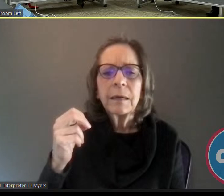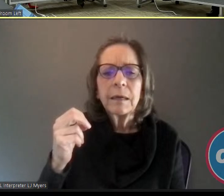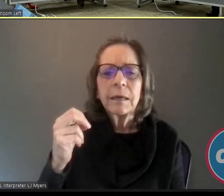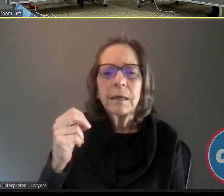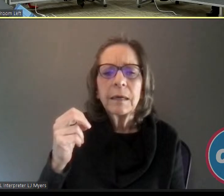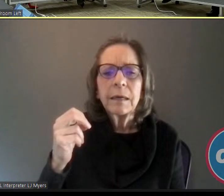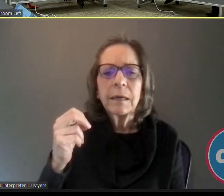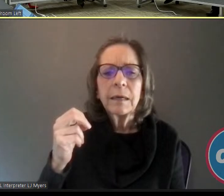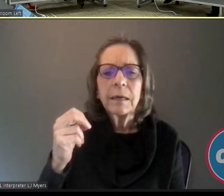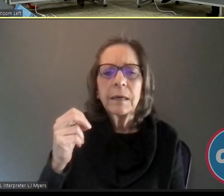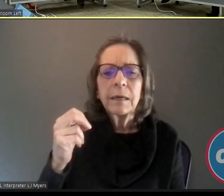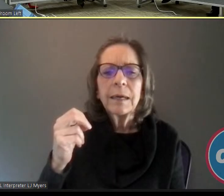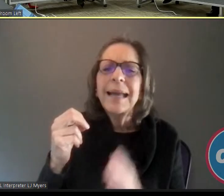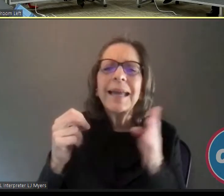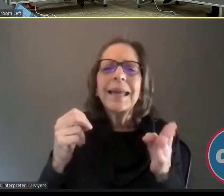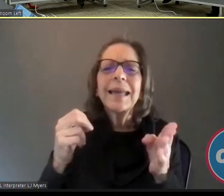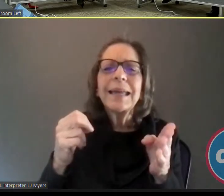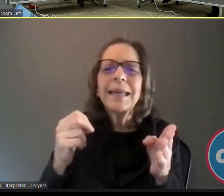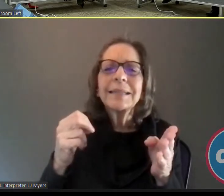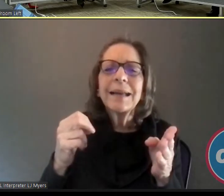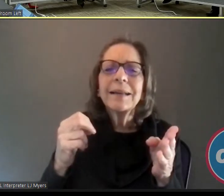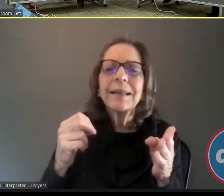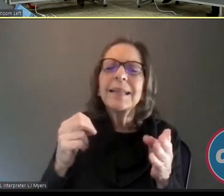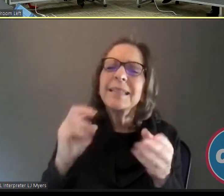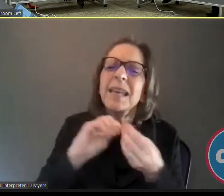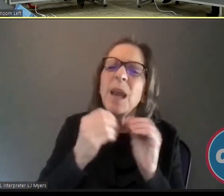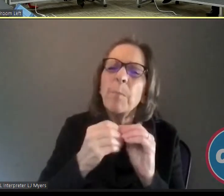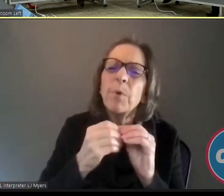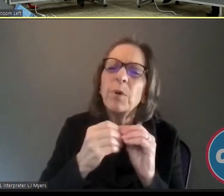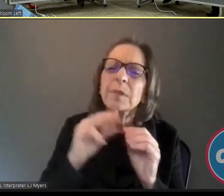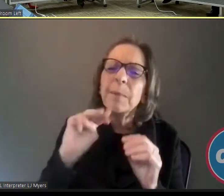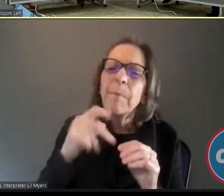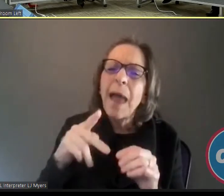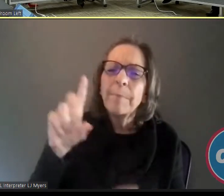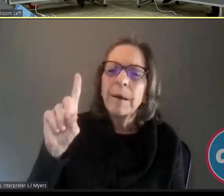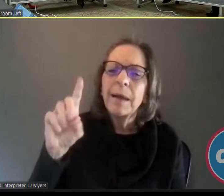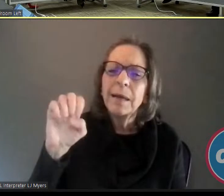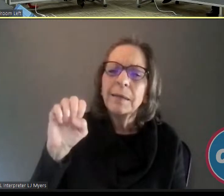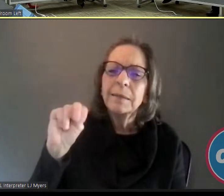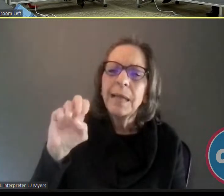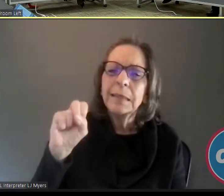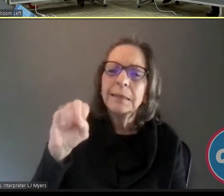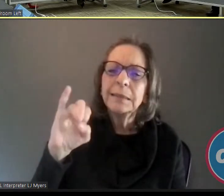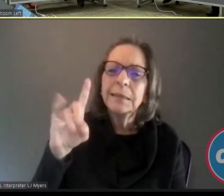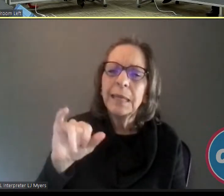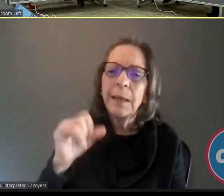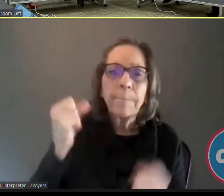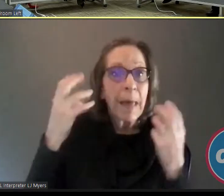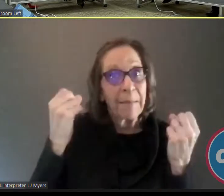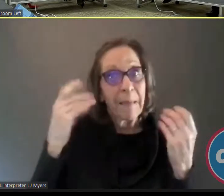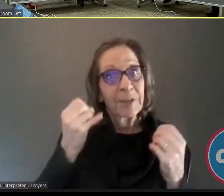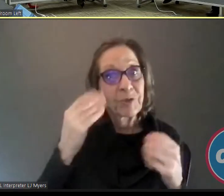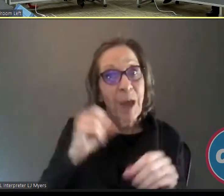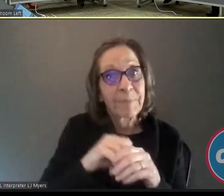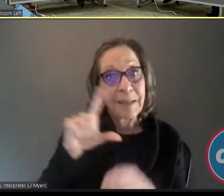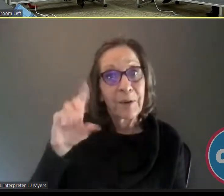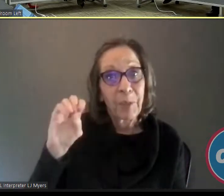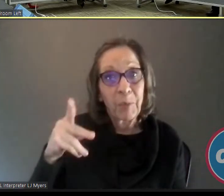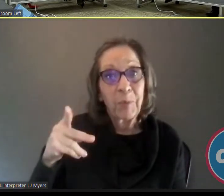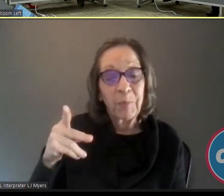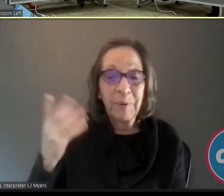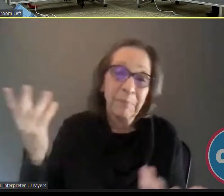is a function of just a density map as well, right? So there's tons and tons of jobs in the loop. I think an